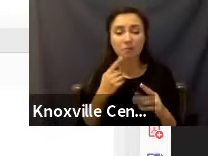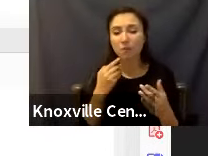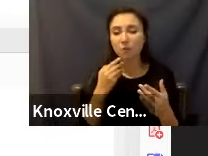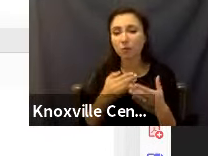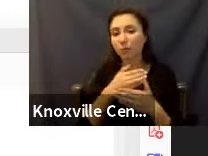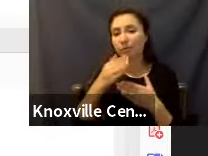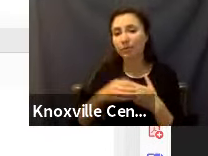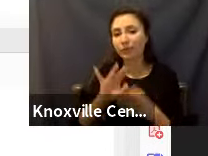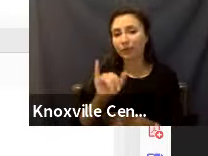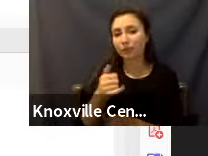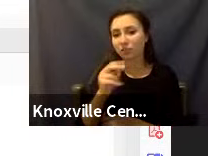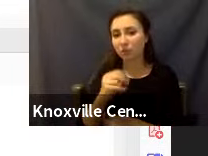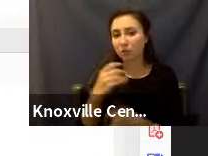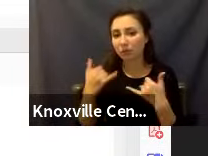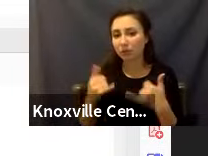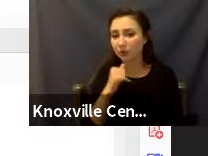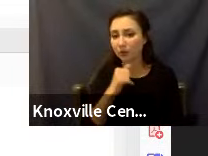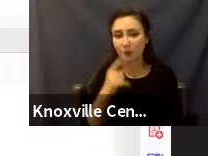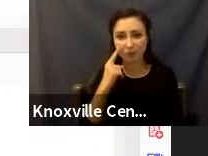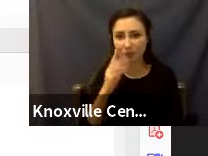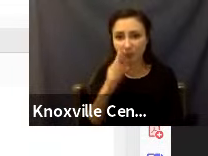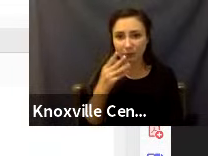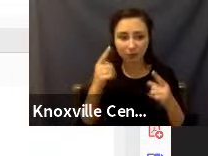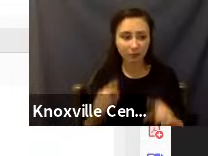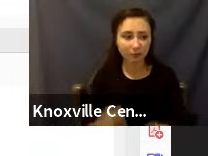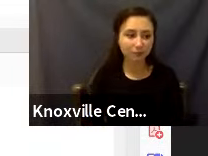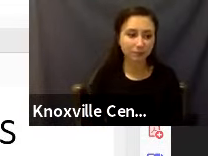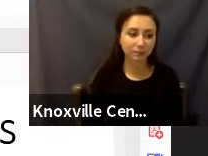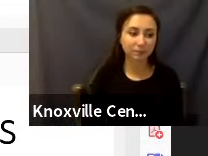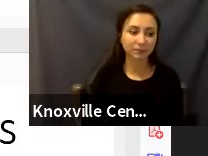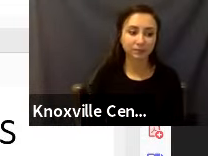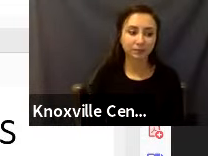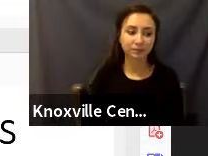end of January at this point. Next slide, please.